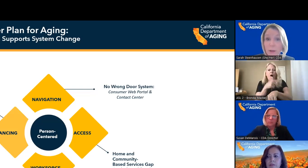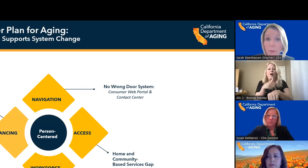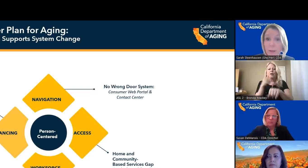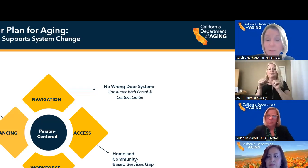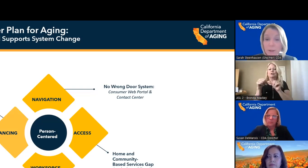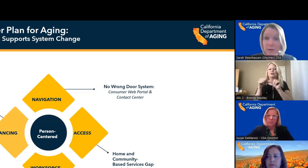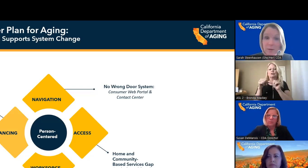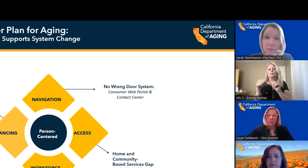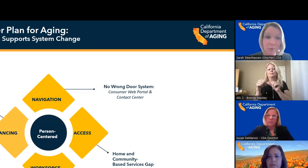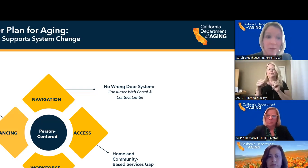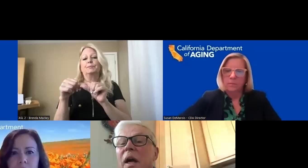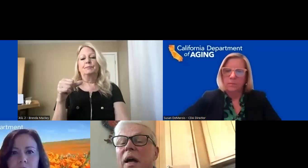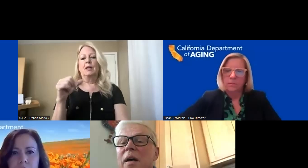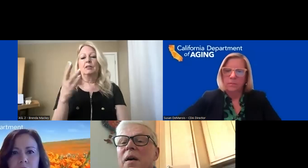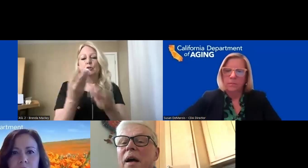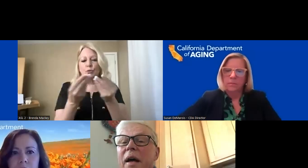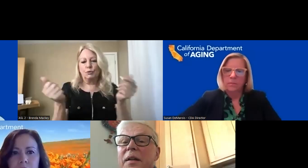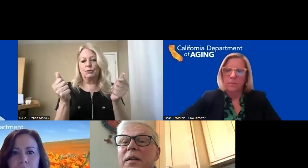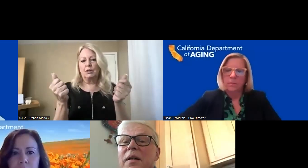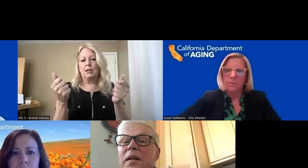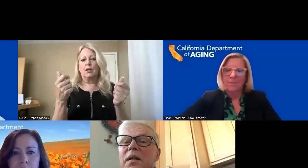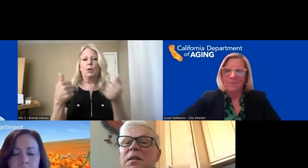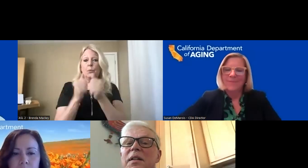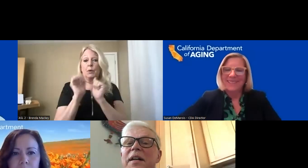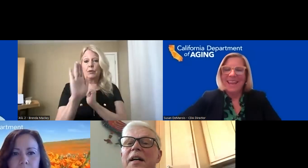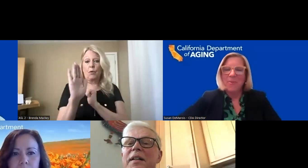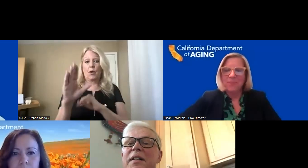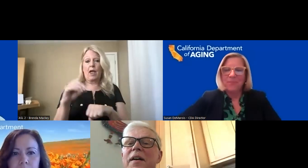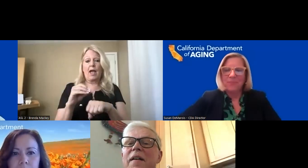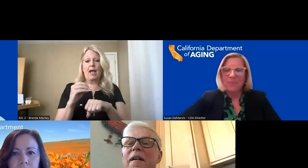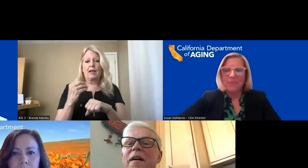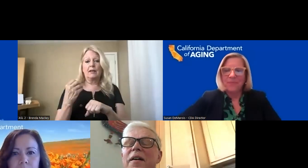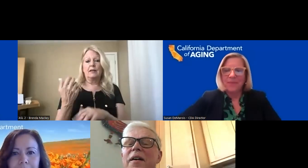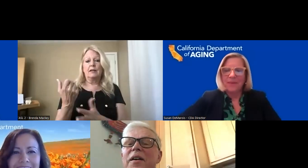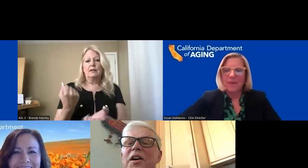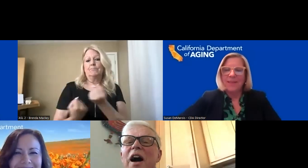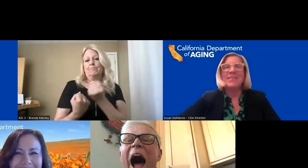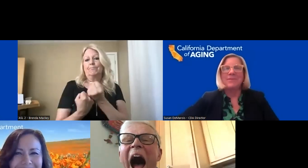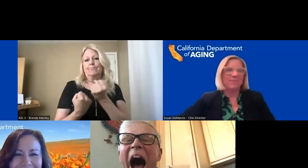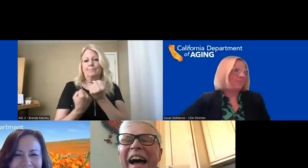making good headway. And with your advocacy, the ball will not get